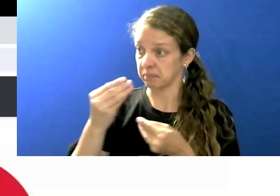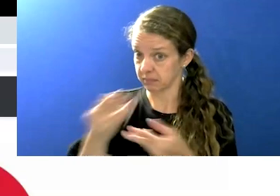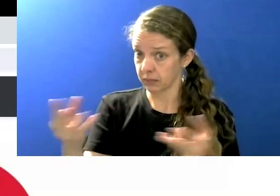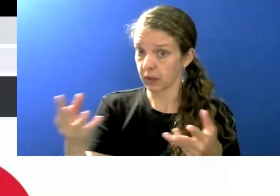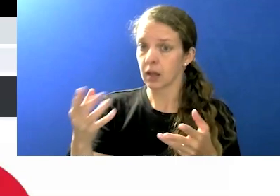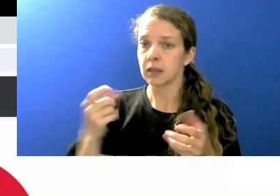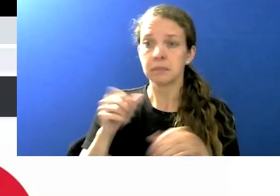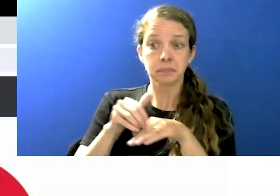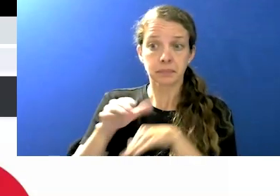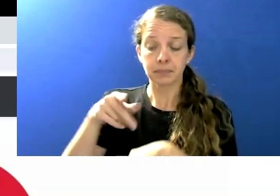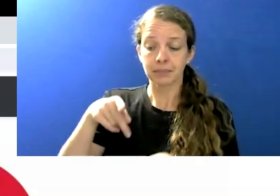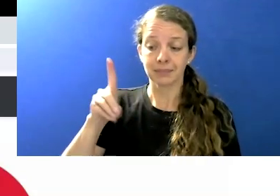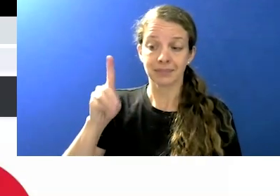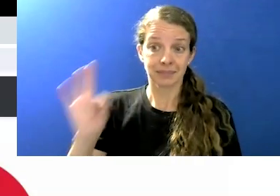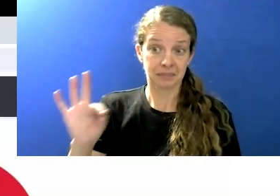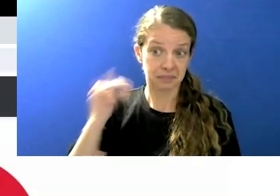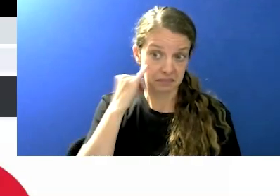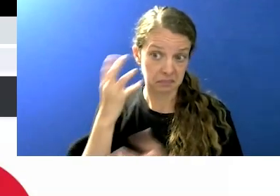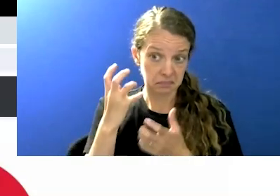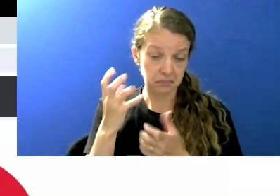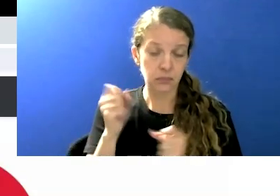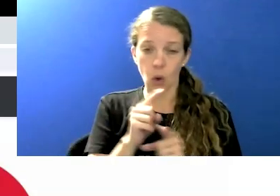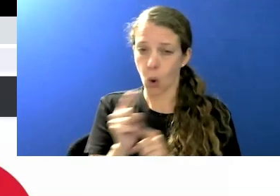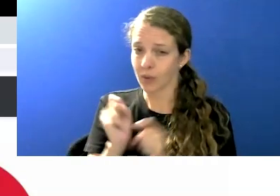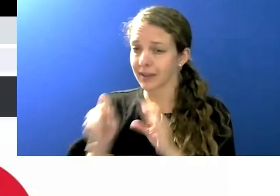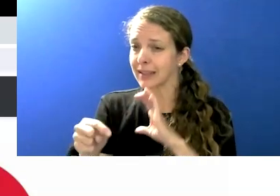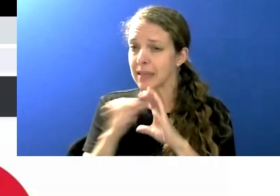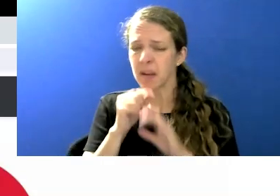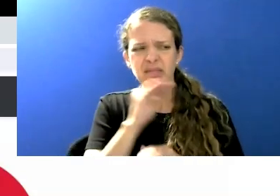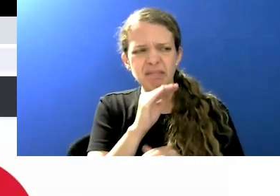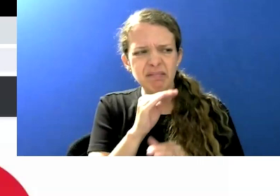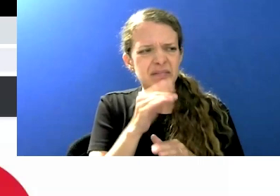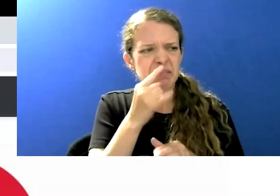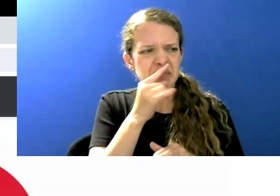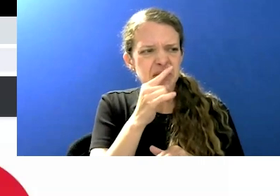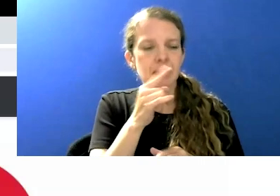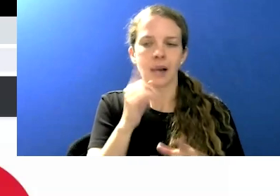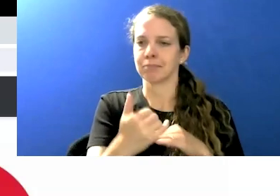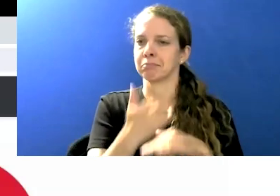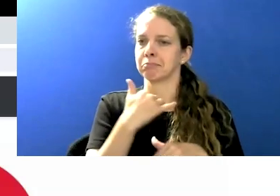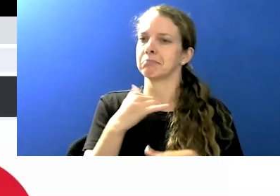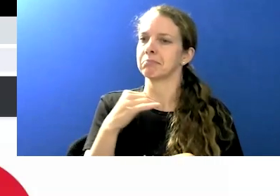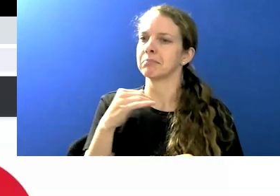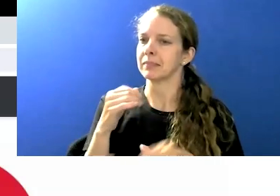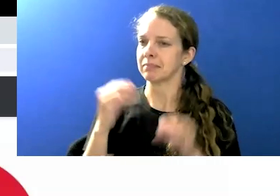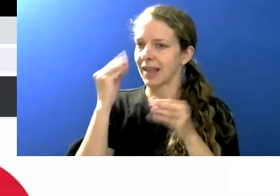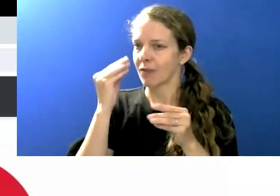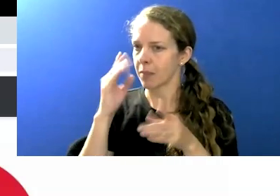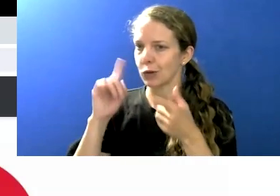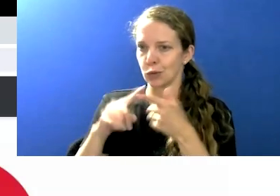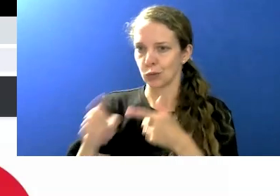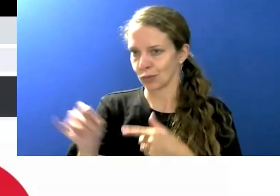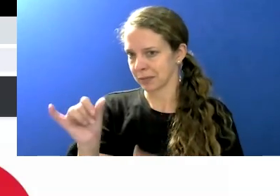the PDFs. If you would like, you can always email us and then I'll be happy to send this information to